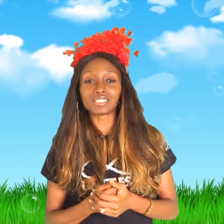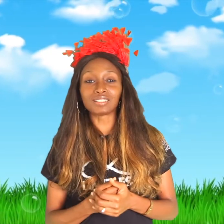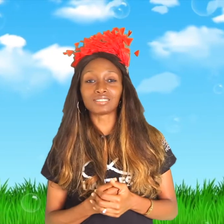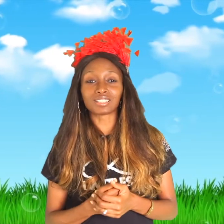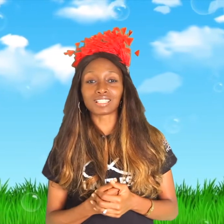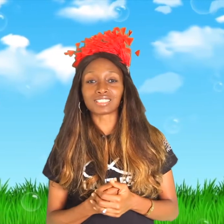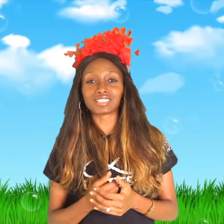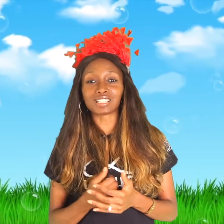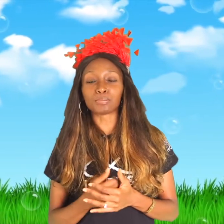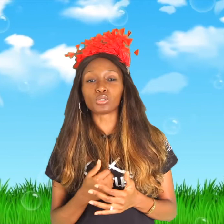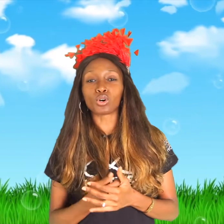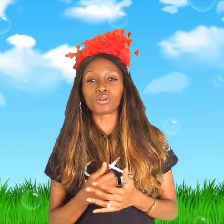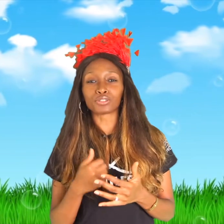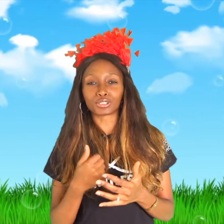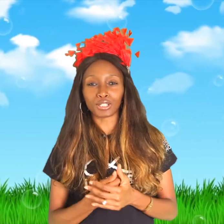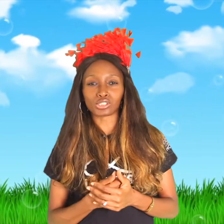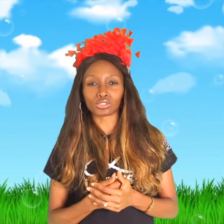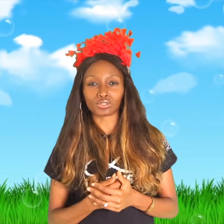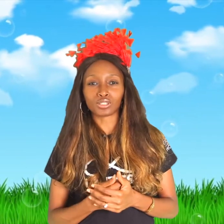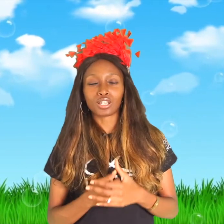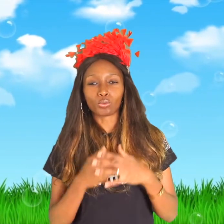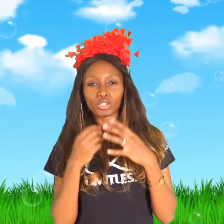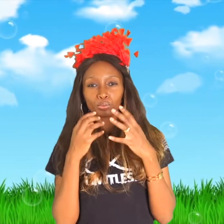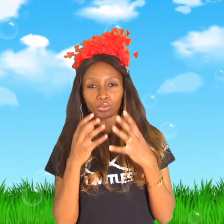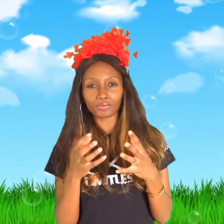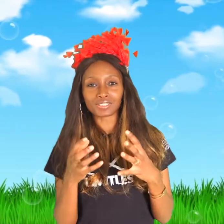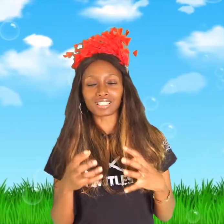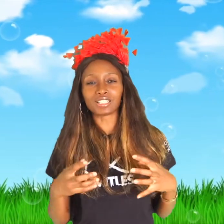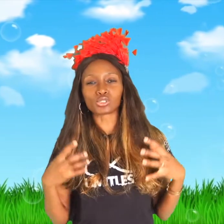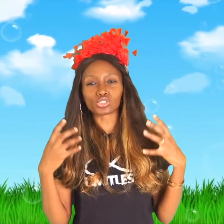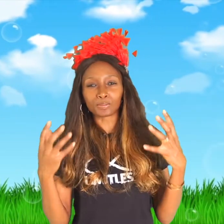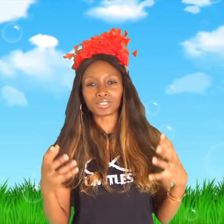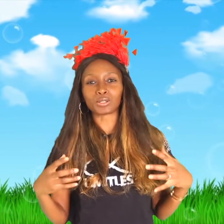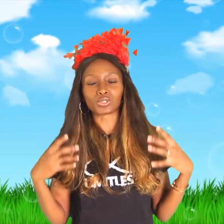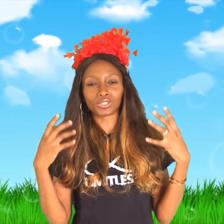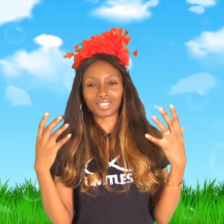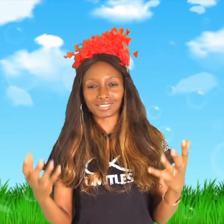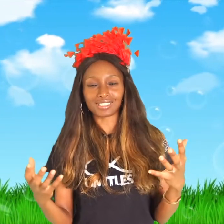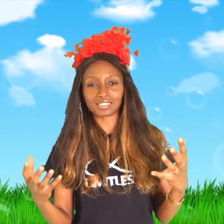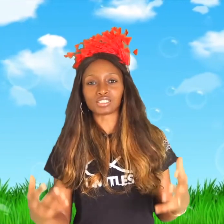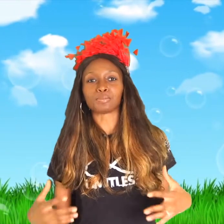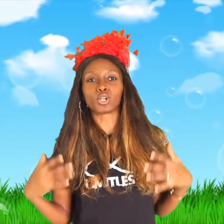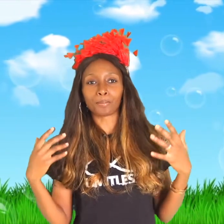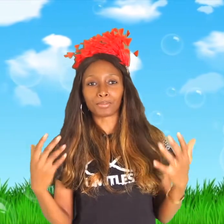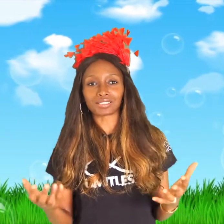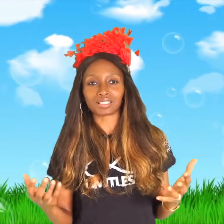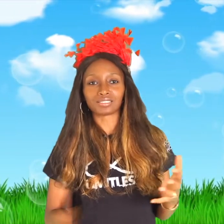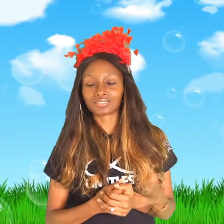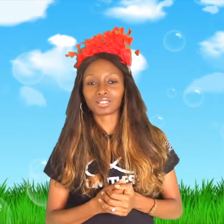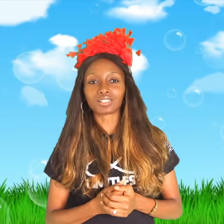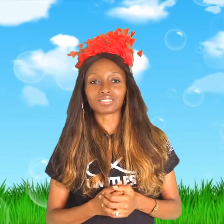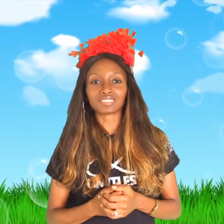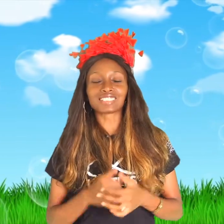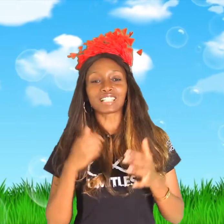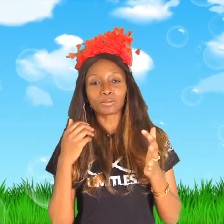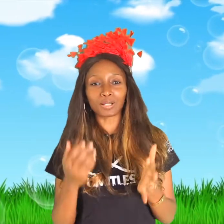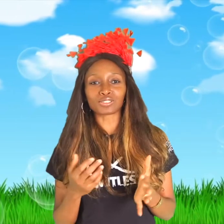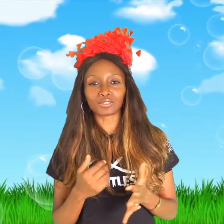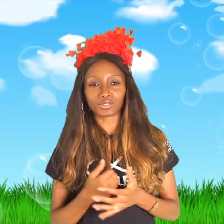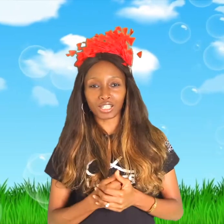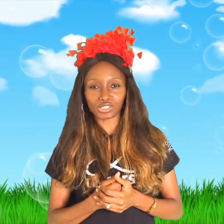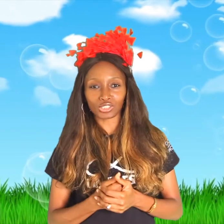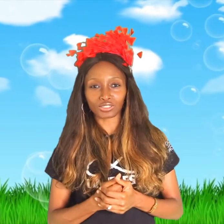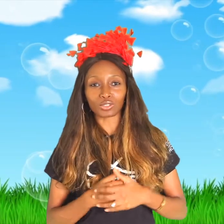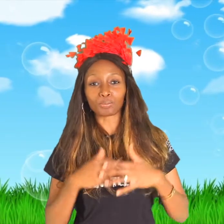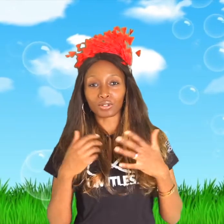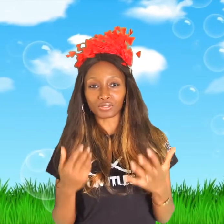So we see that that's an example of creation. When you prophesy into something that was already existing to become better. Okay. The second part